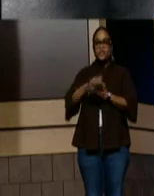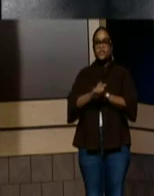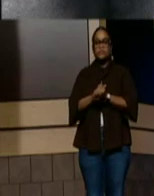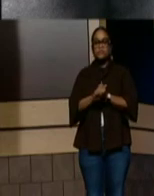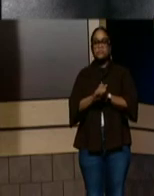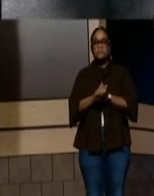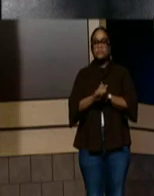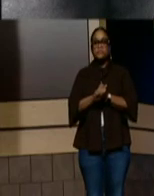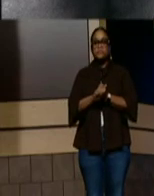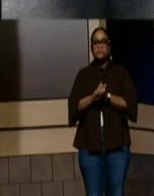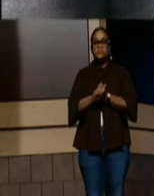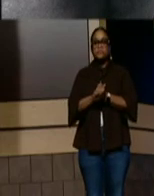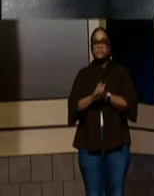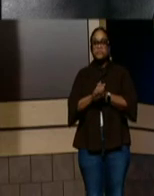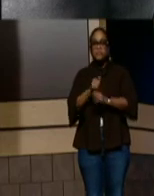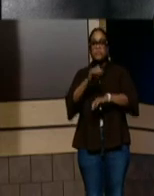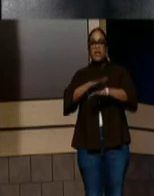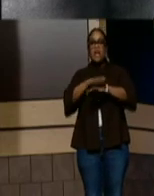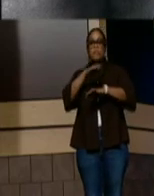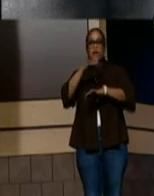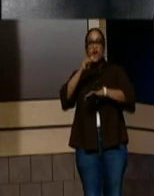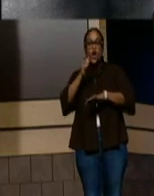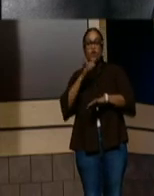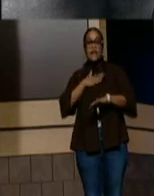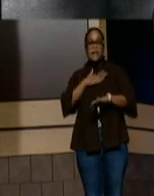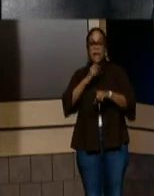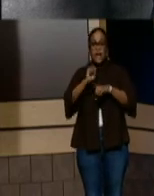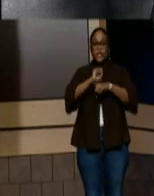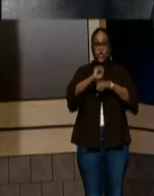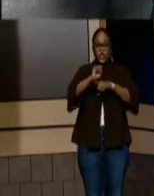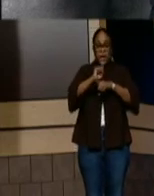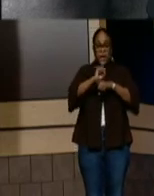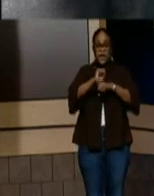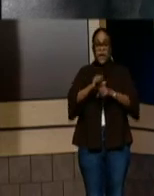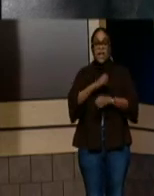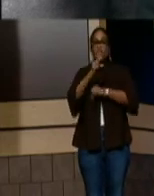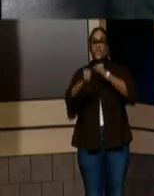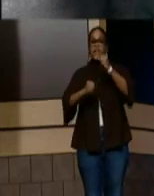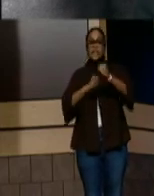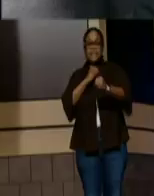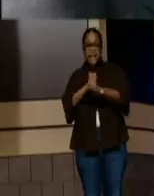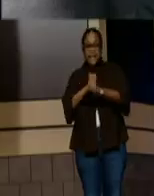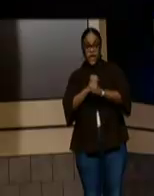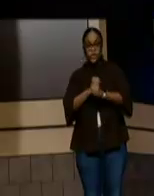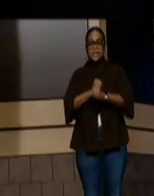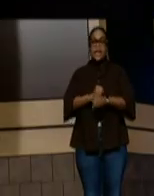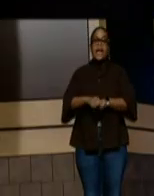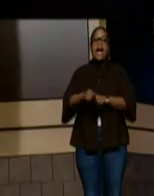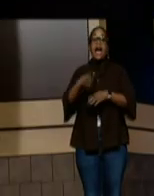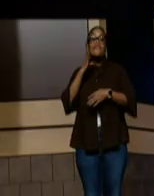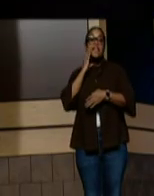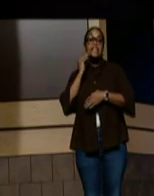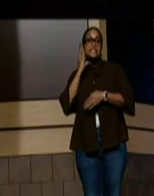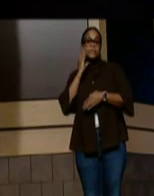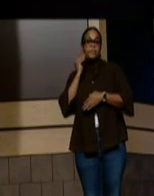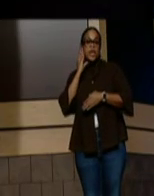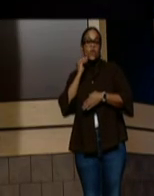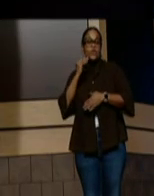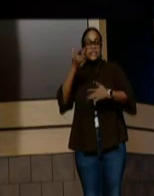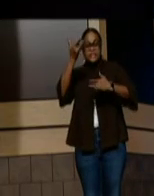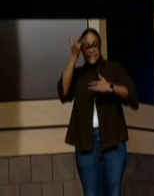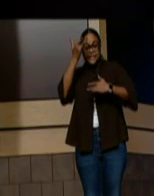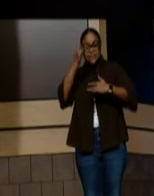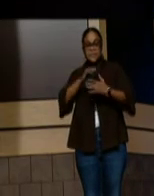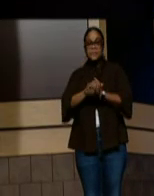my calling, but also a physician in my training. And for years I've dealt with this dilemma in some people's minds, not in mine,